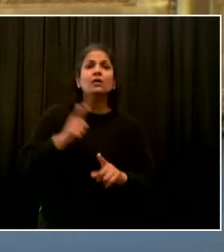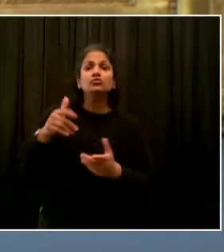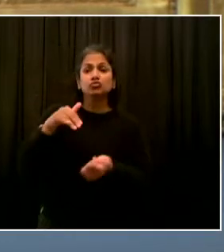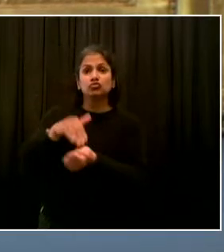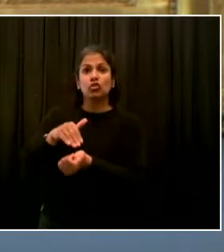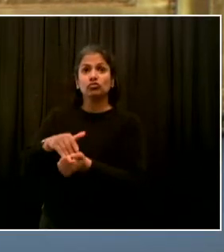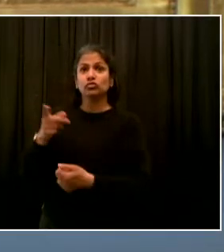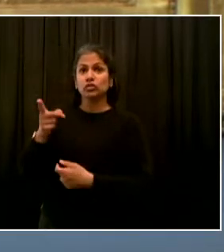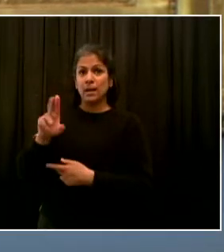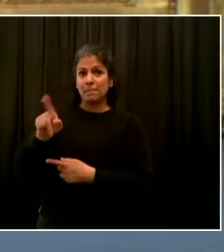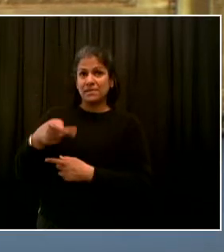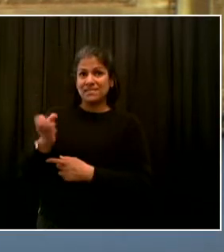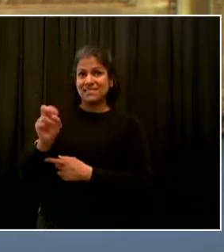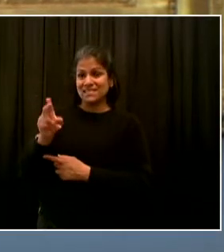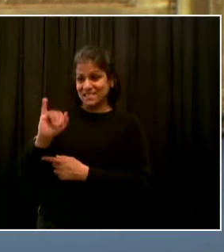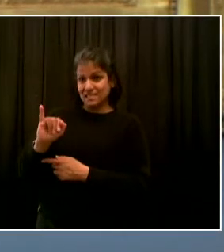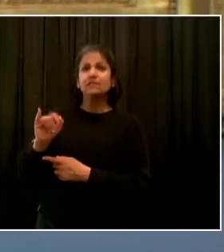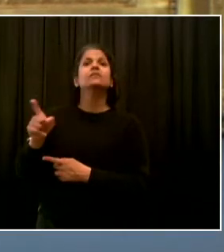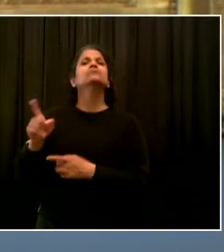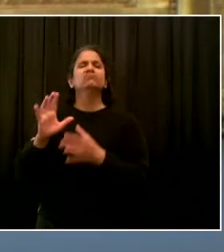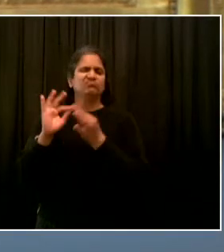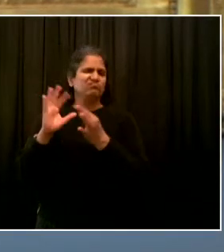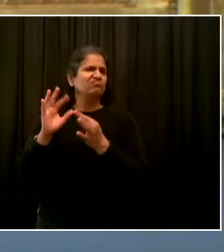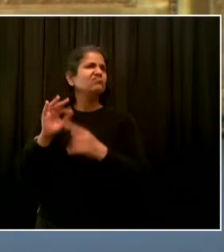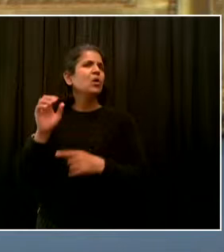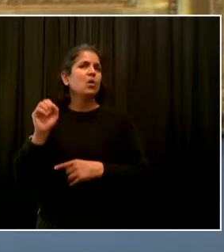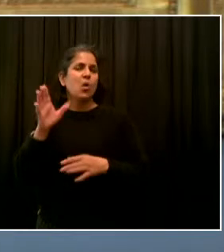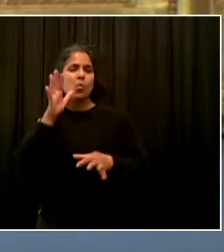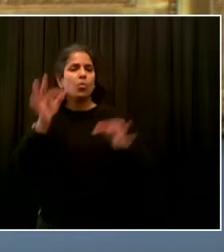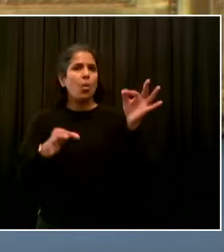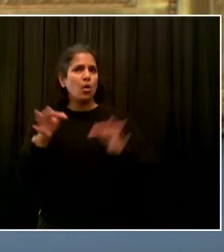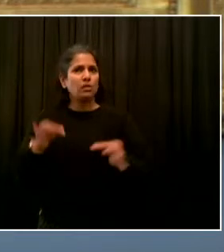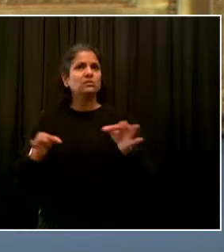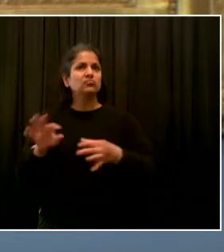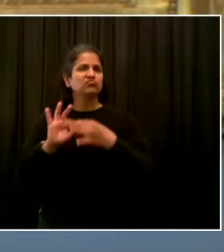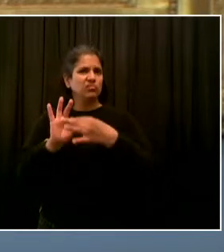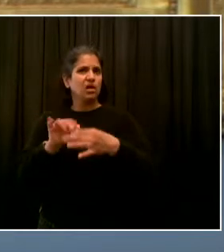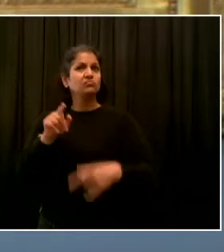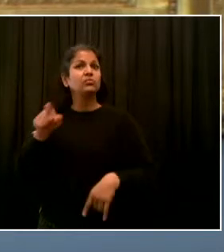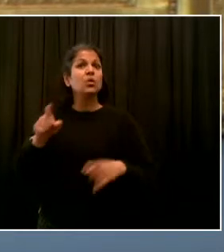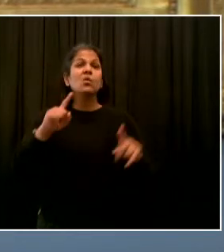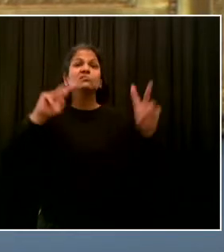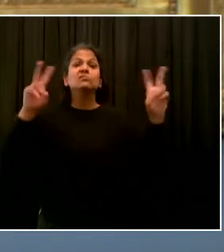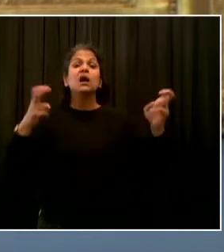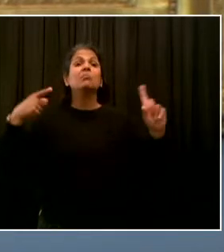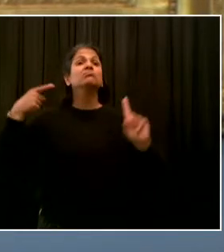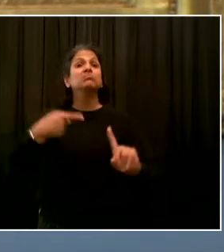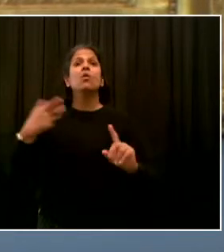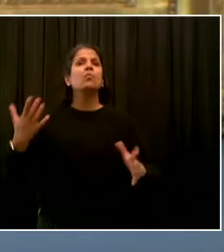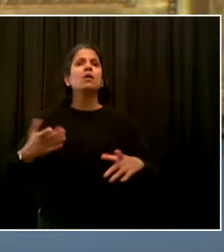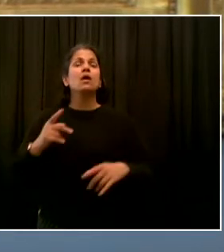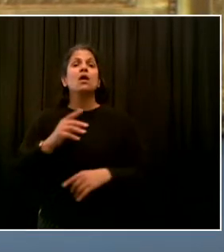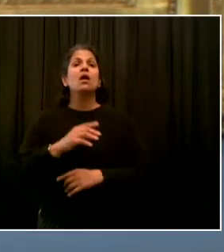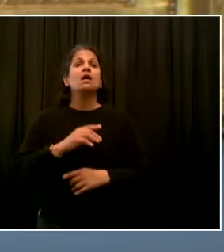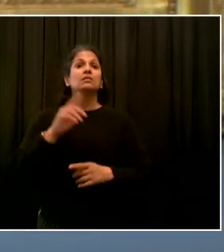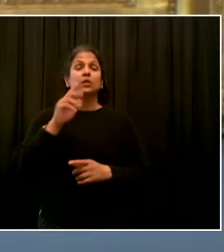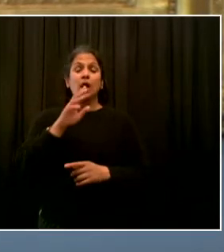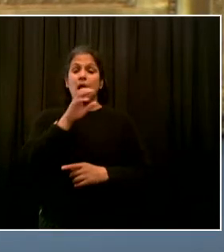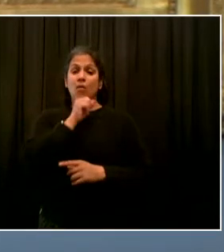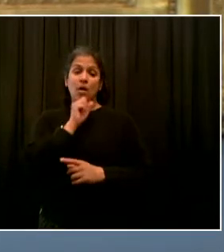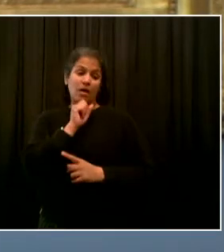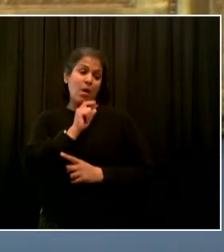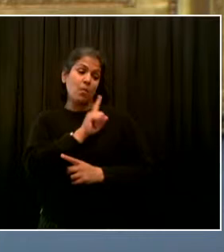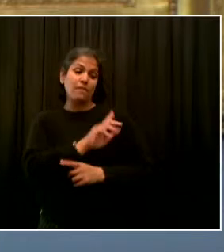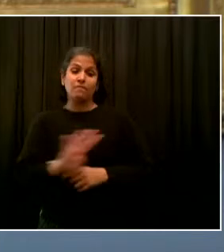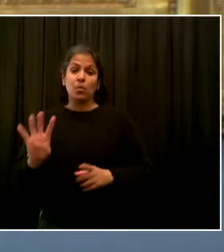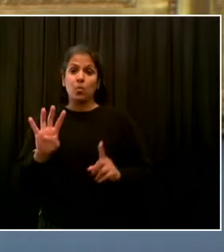comment on today's court ruling regarding the issues of 2 to 4 years old, and the ruling that was handed down